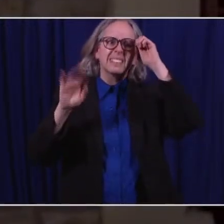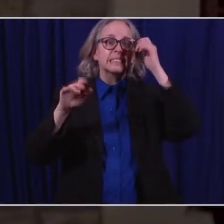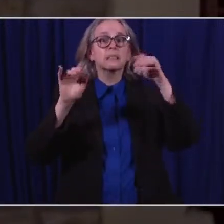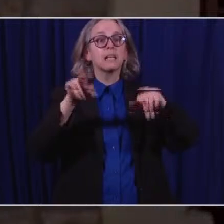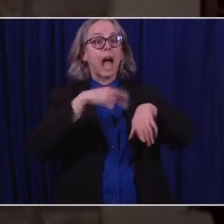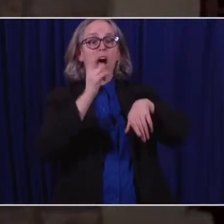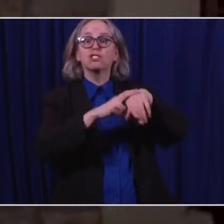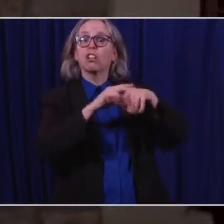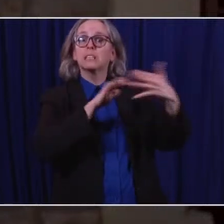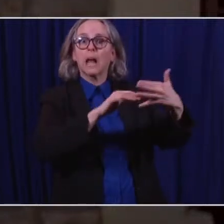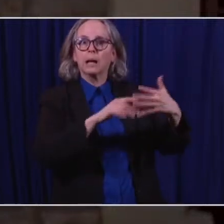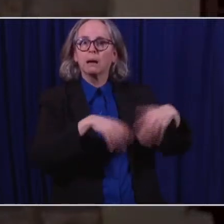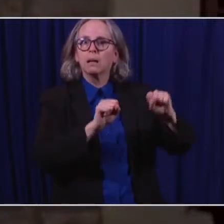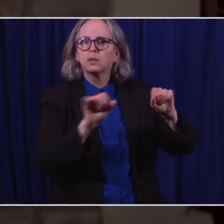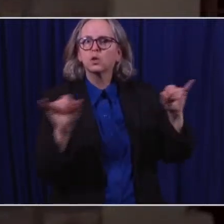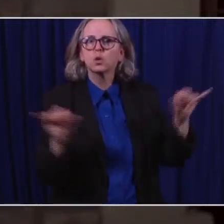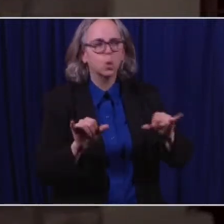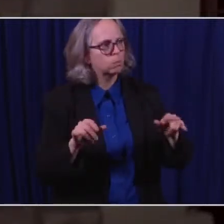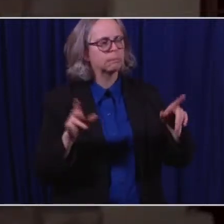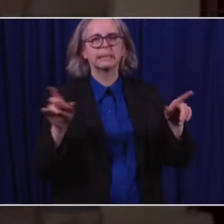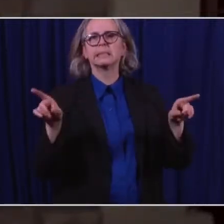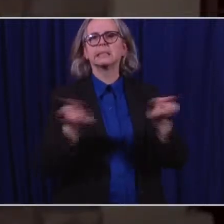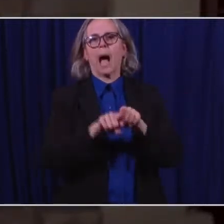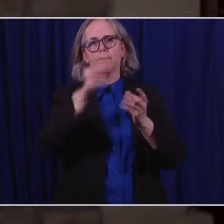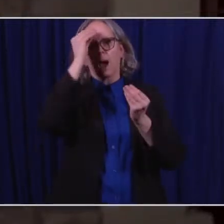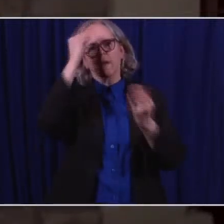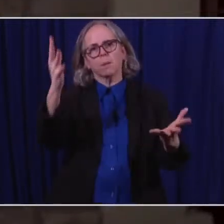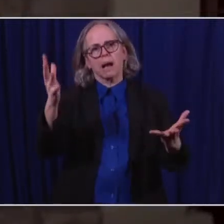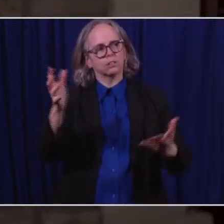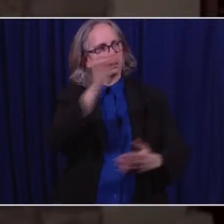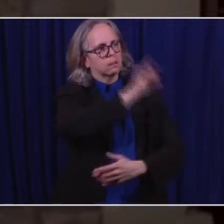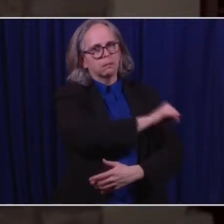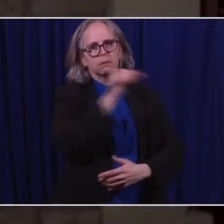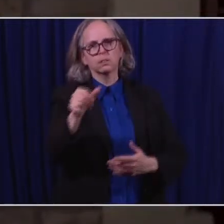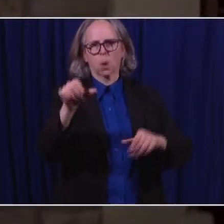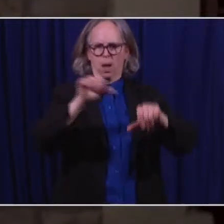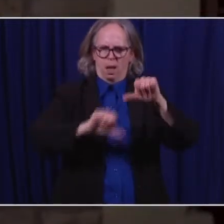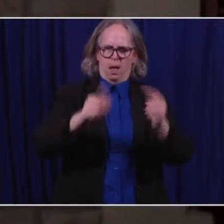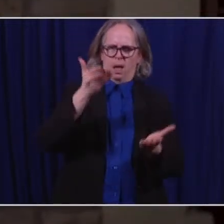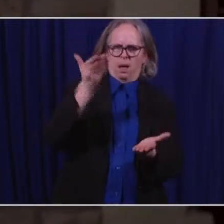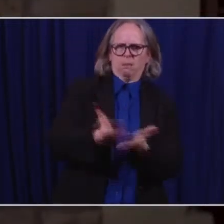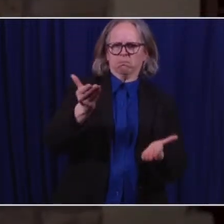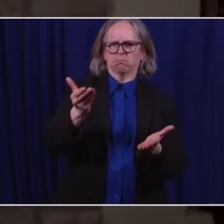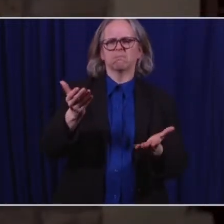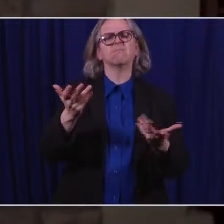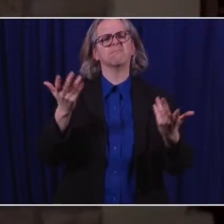So what we know is kids who are in school wearing masks,